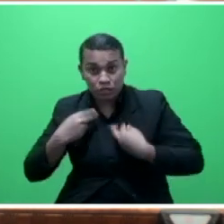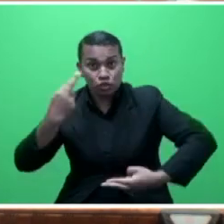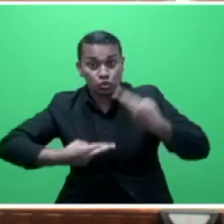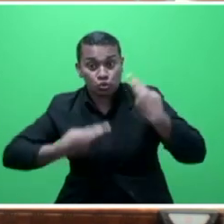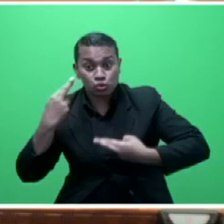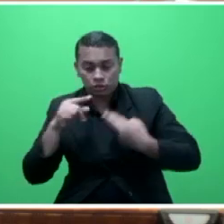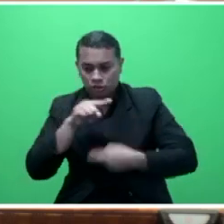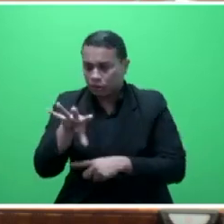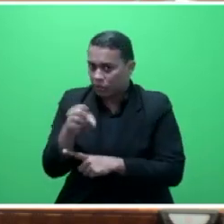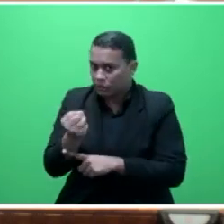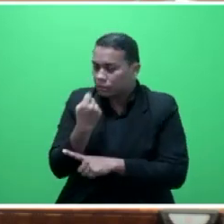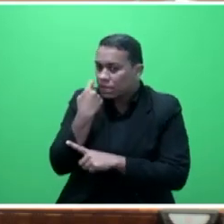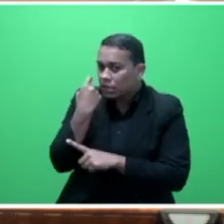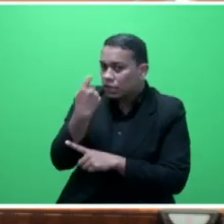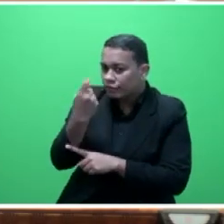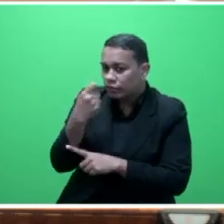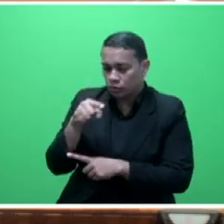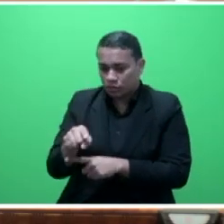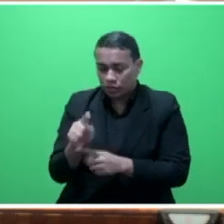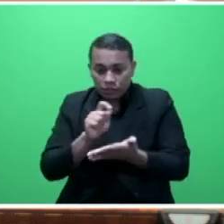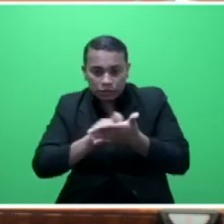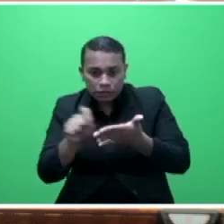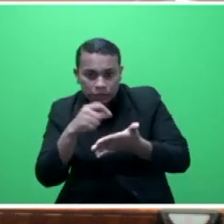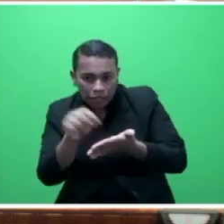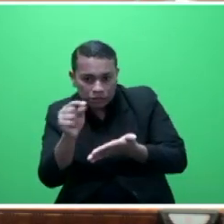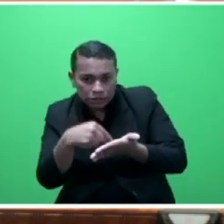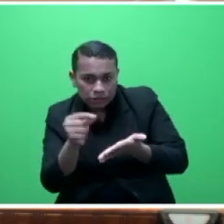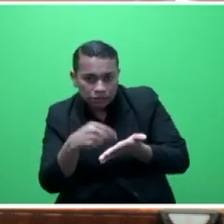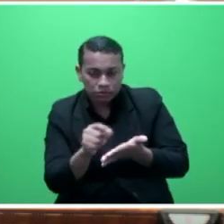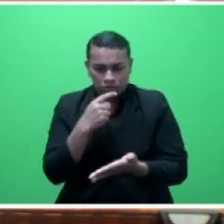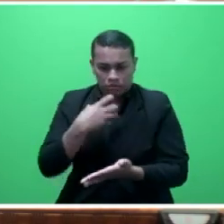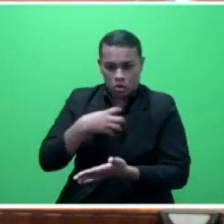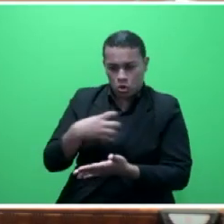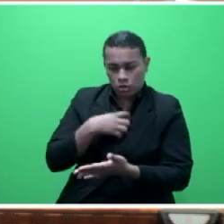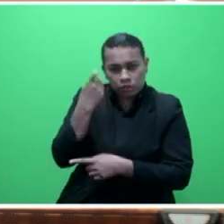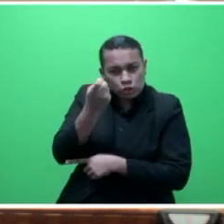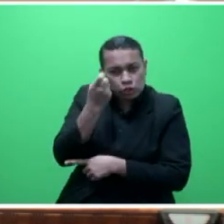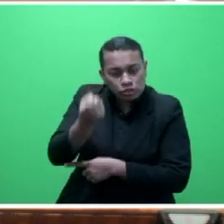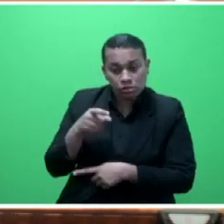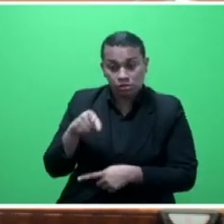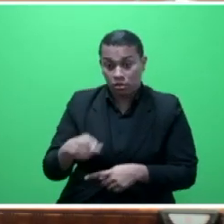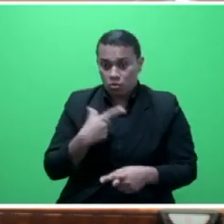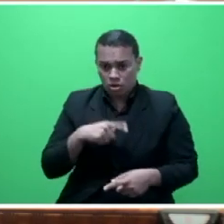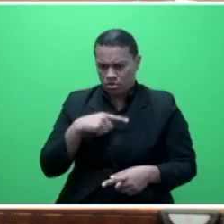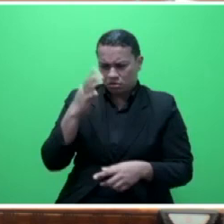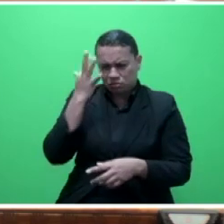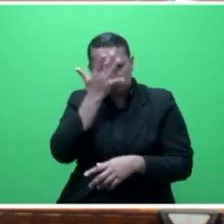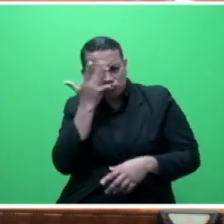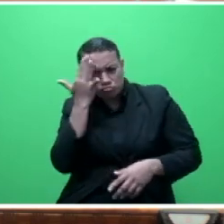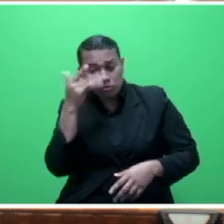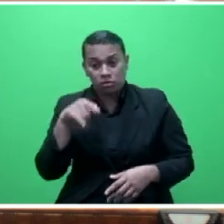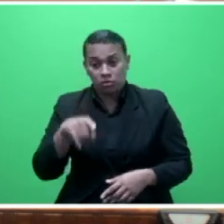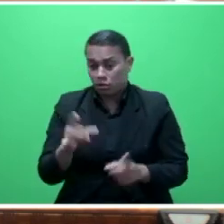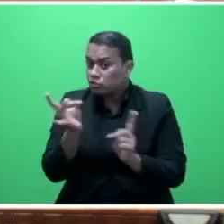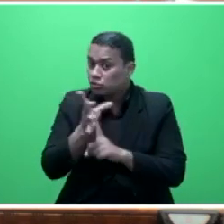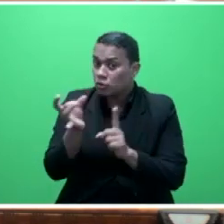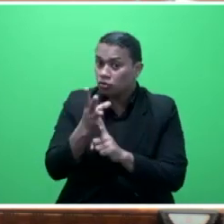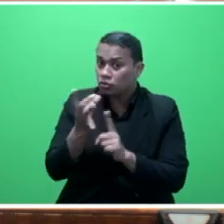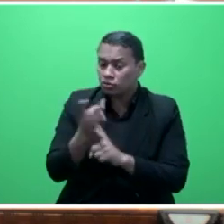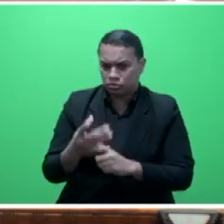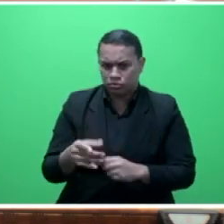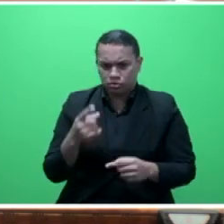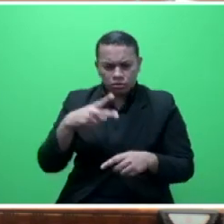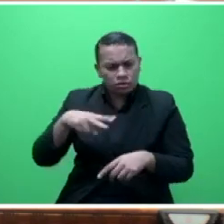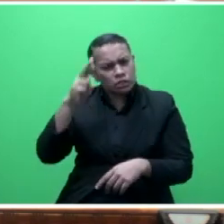tick a few more regulatory boxes before starting operations. The philosophy behind this move is important. This more